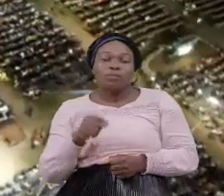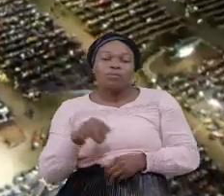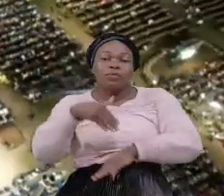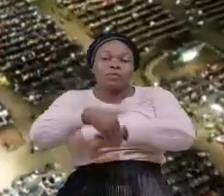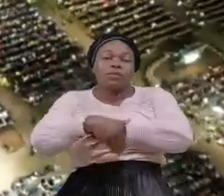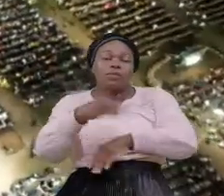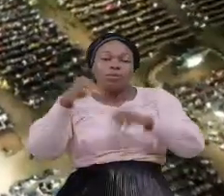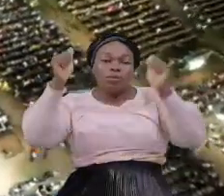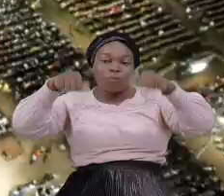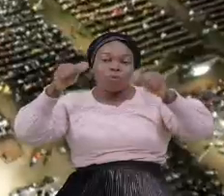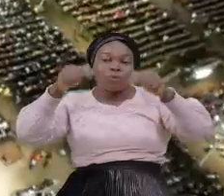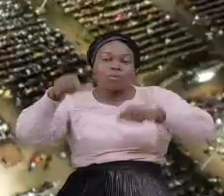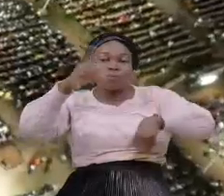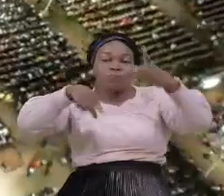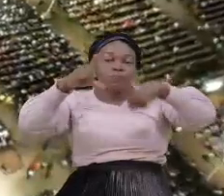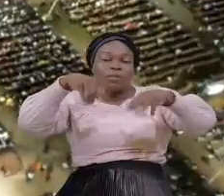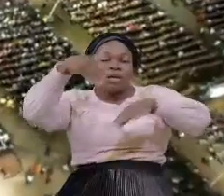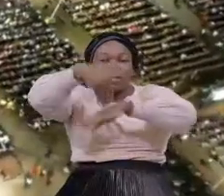shout, night of possibility.